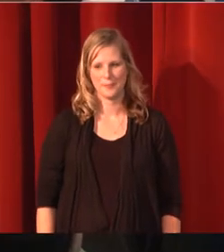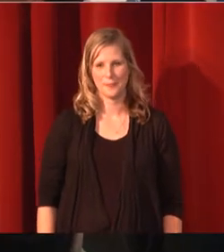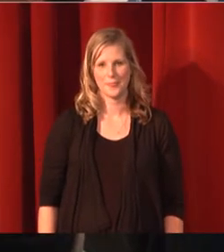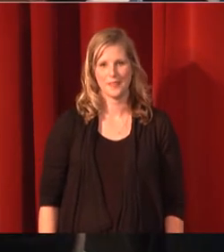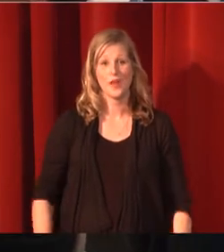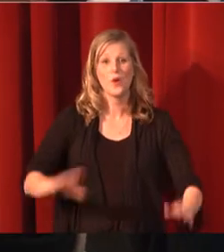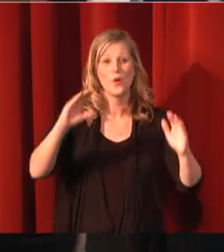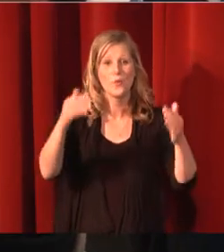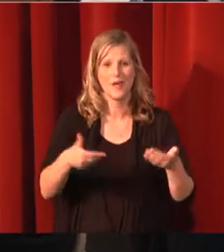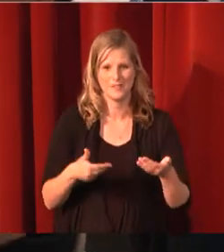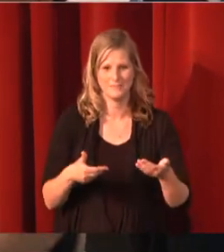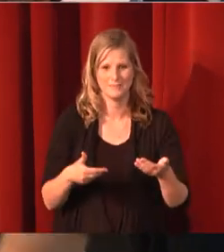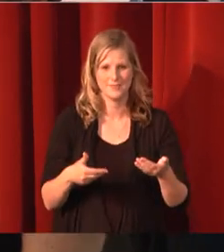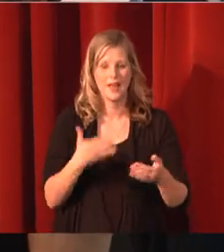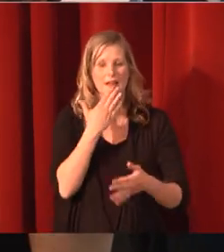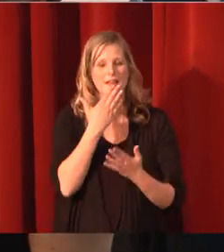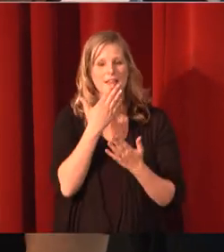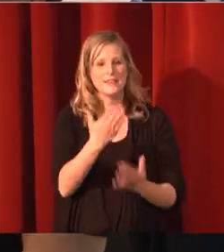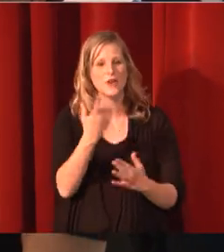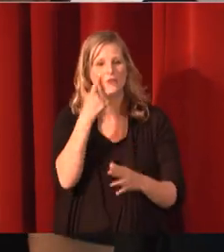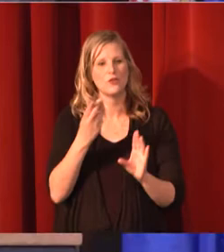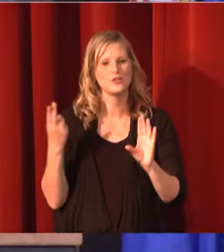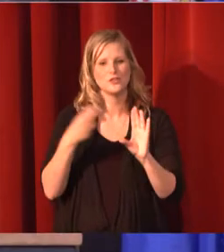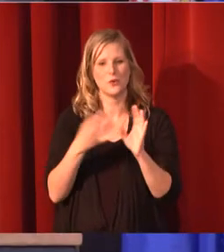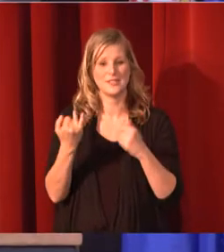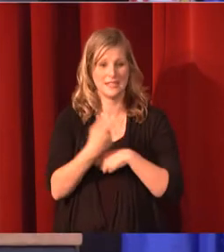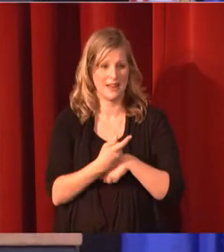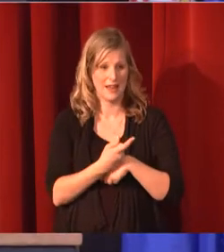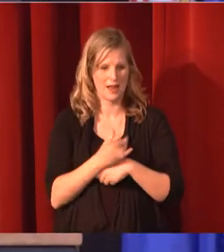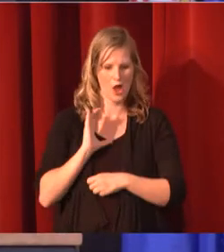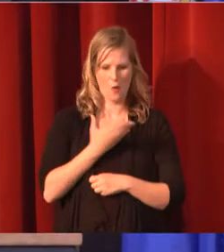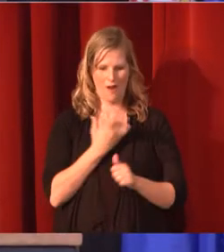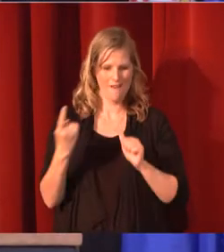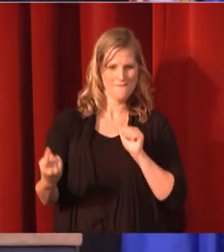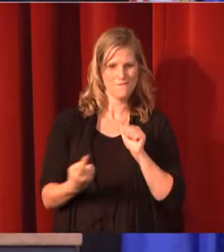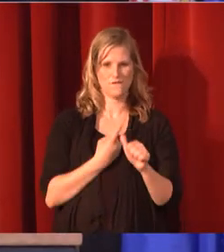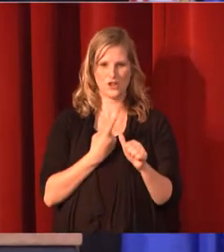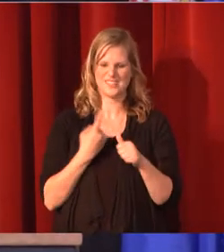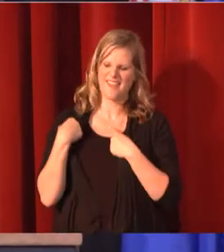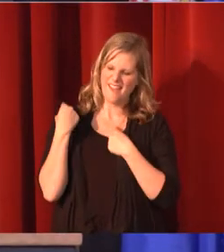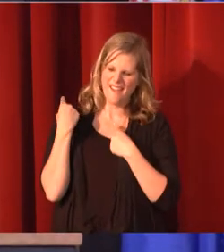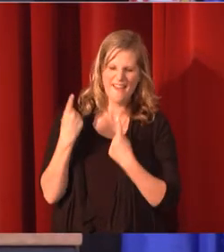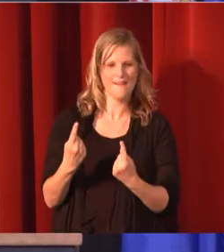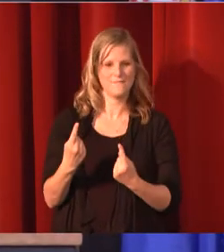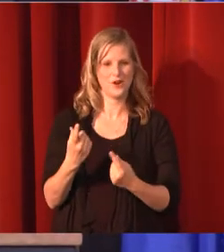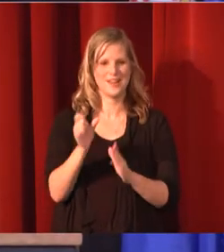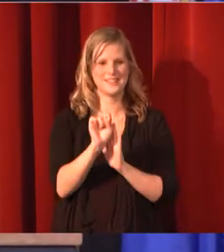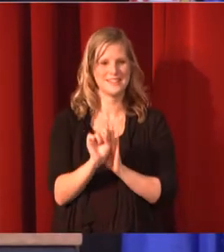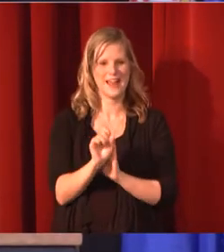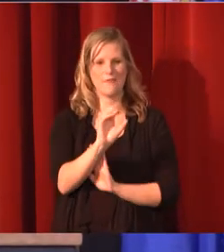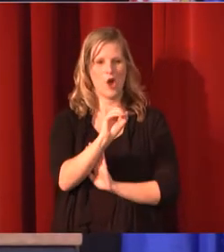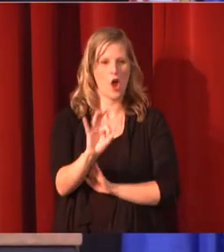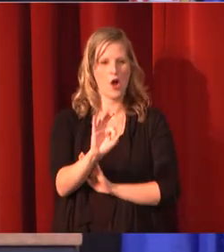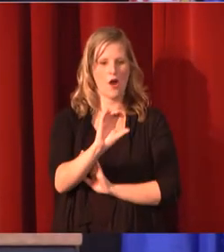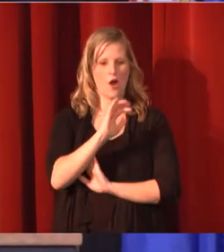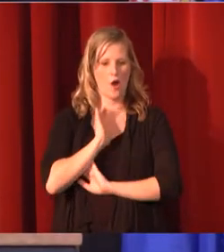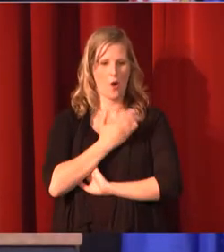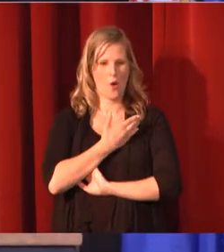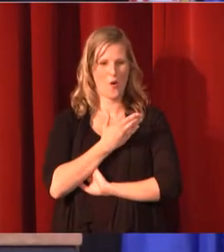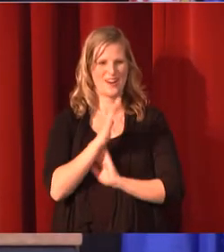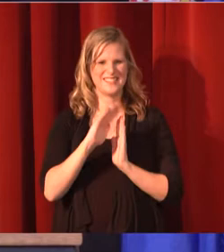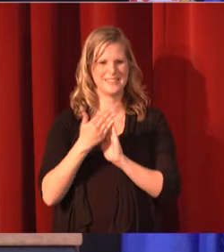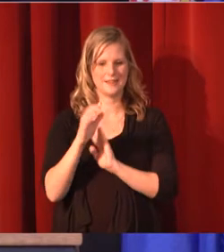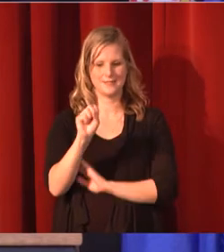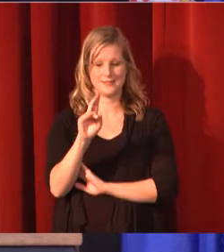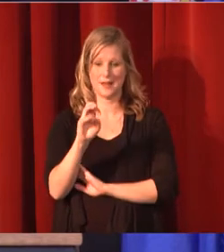welcome and thank you for joining us at our first ever state of our city summit we're